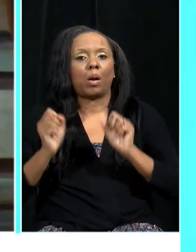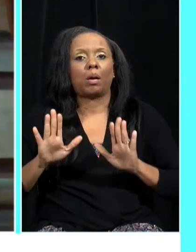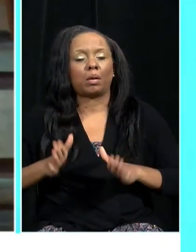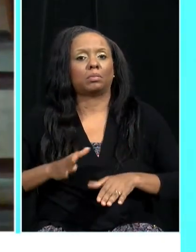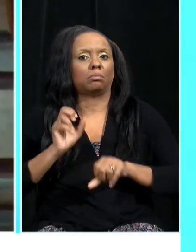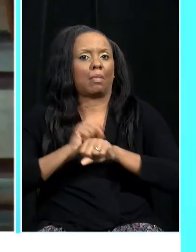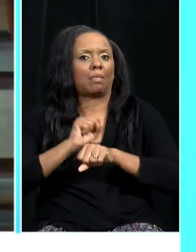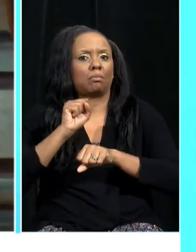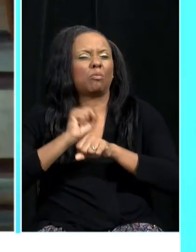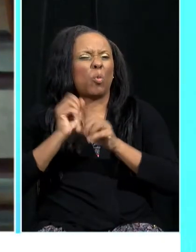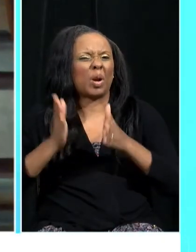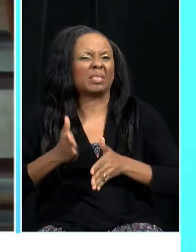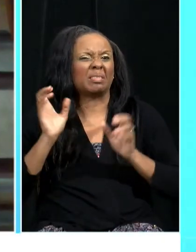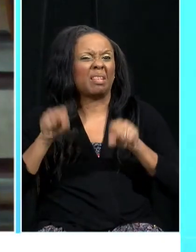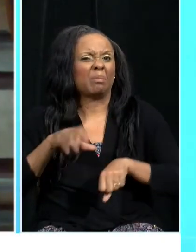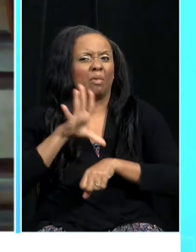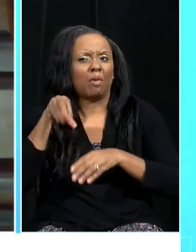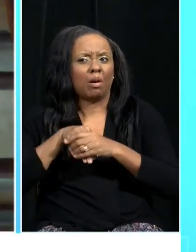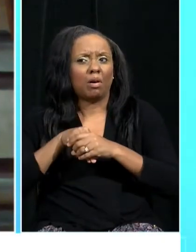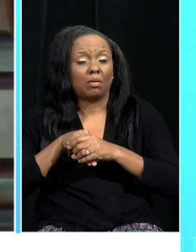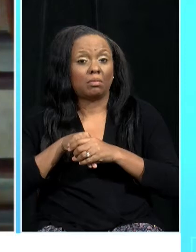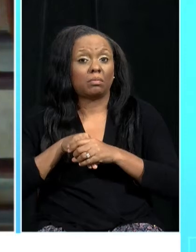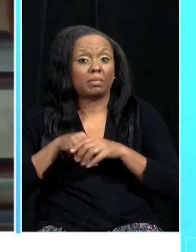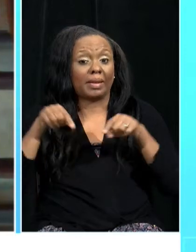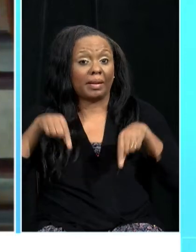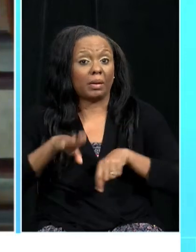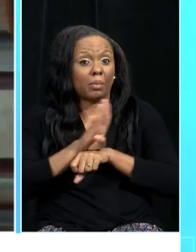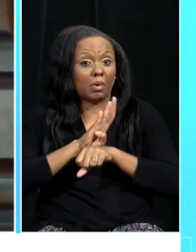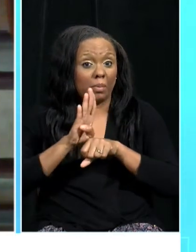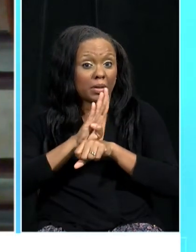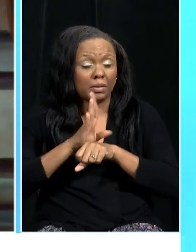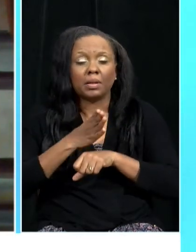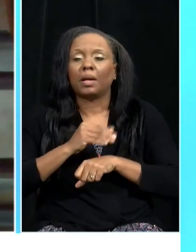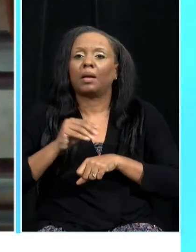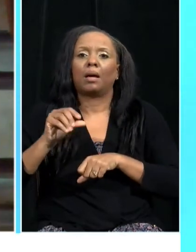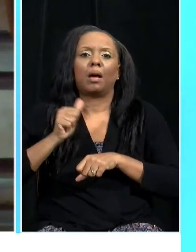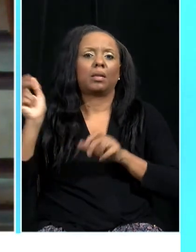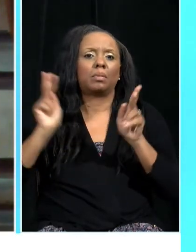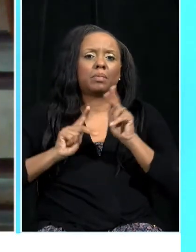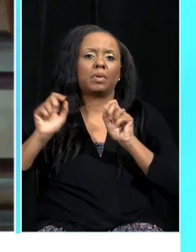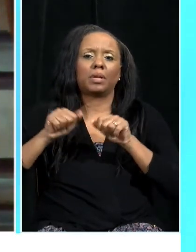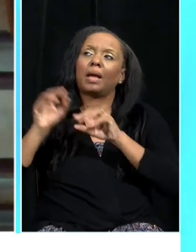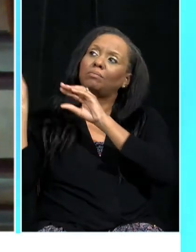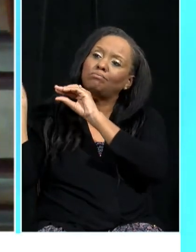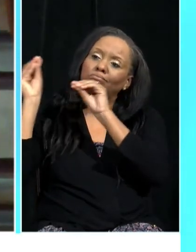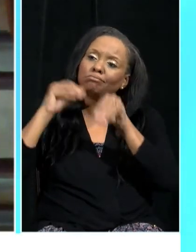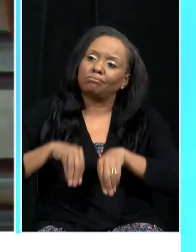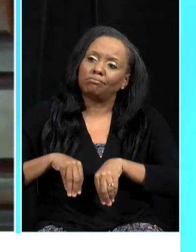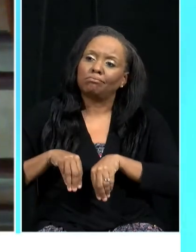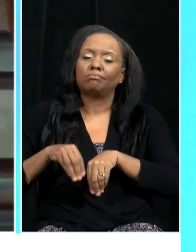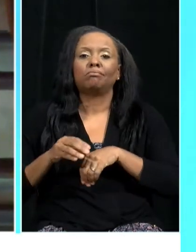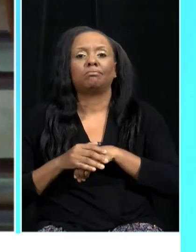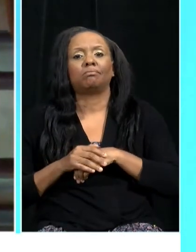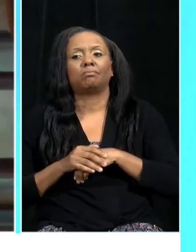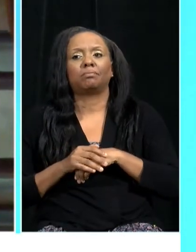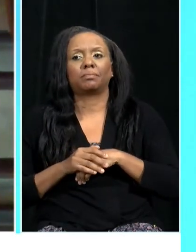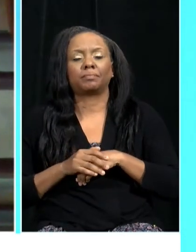is local, and we will also have to bring in some. And these are opportunities to really reboost, which will